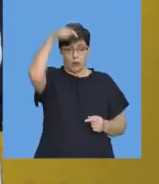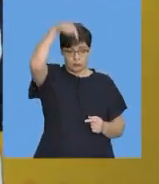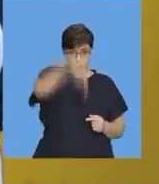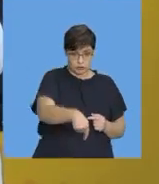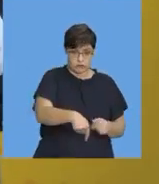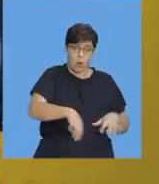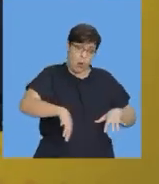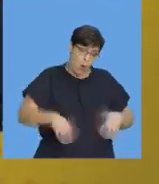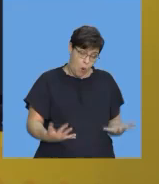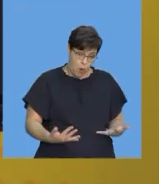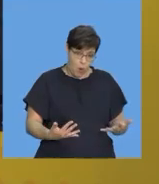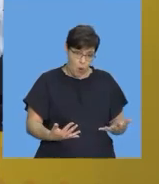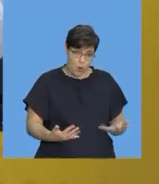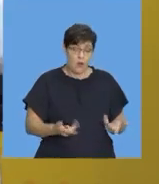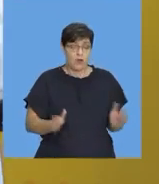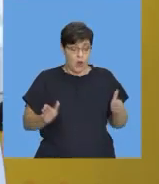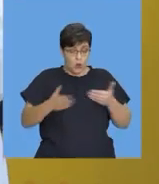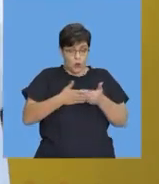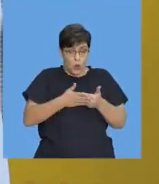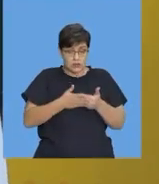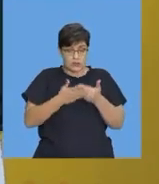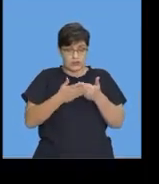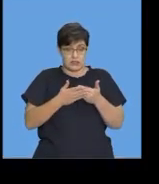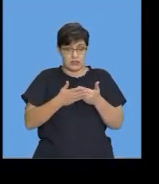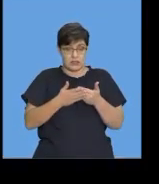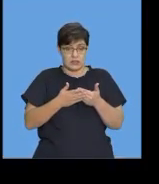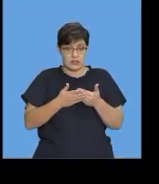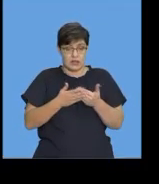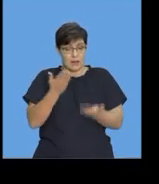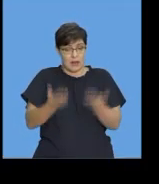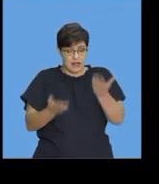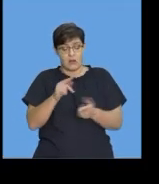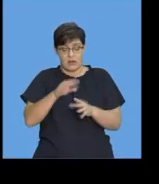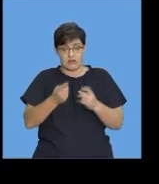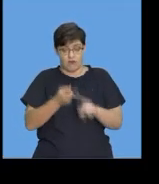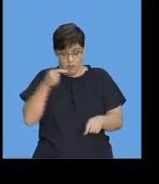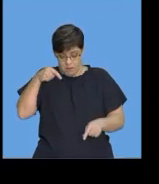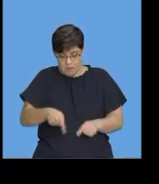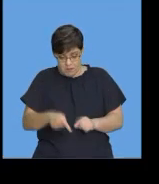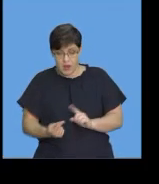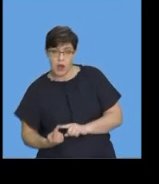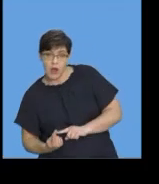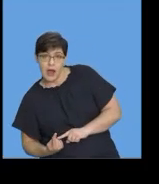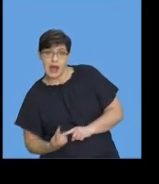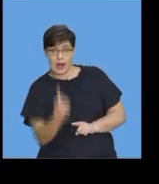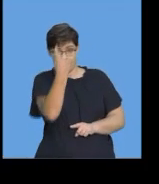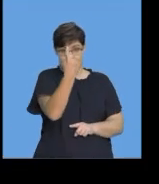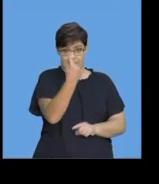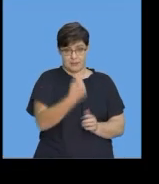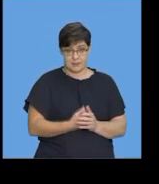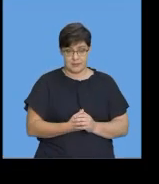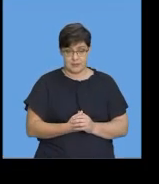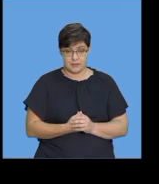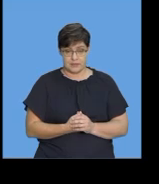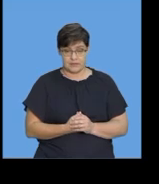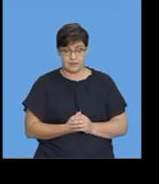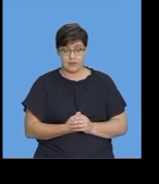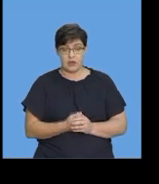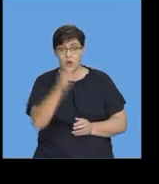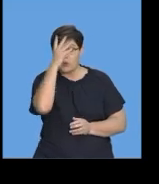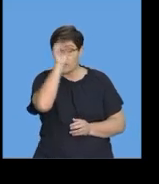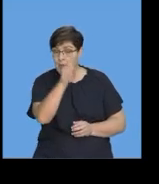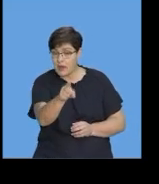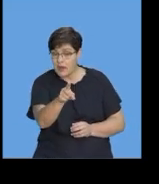bottom, or if you got the closing balance, you may have to work from the bottom to the top. Remember, when